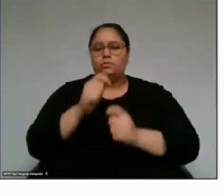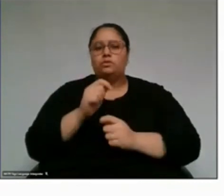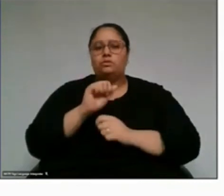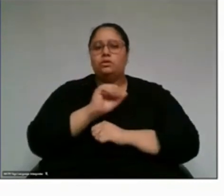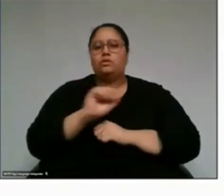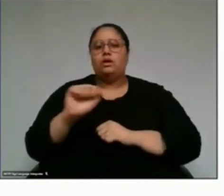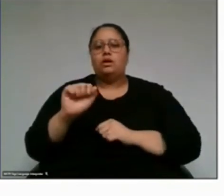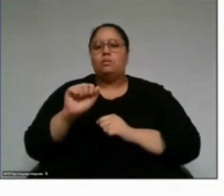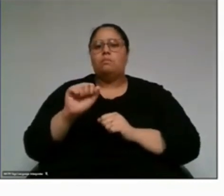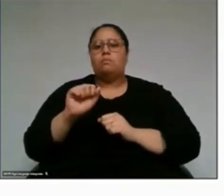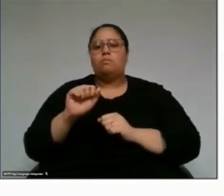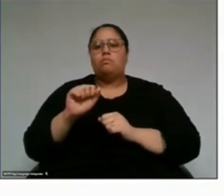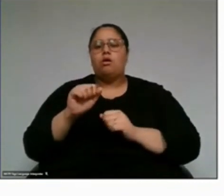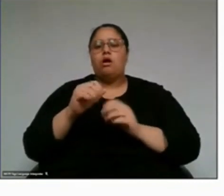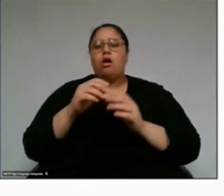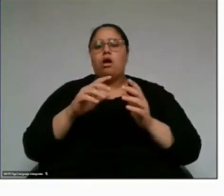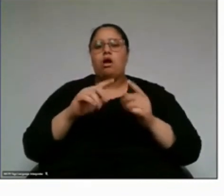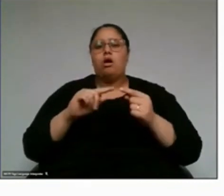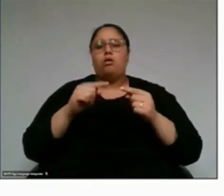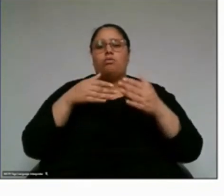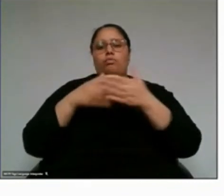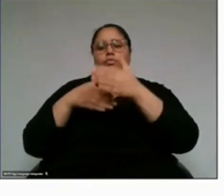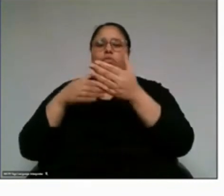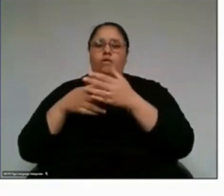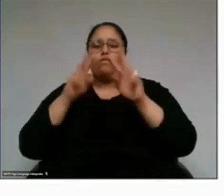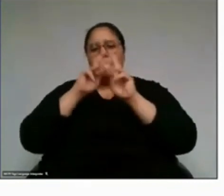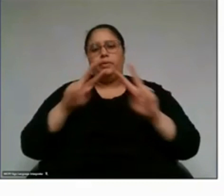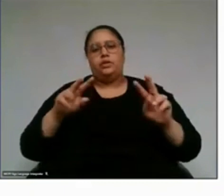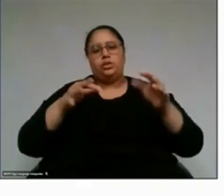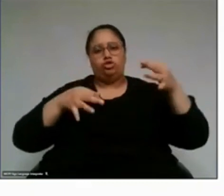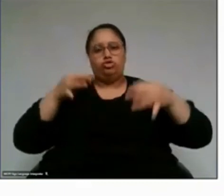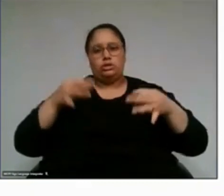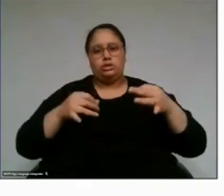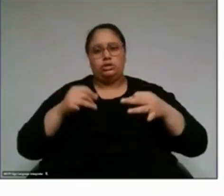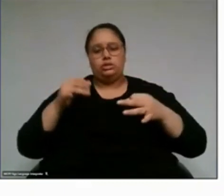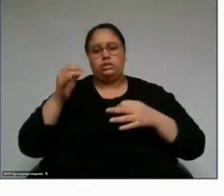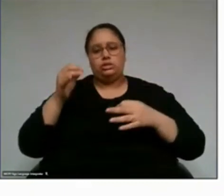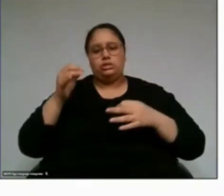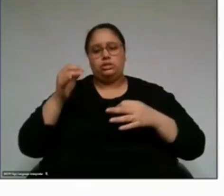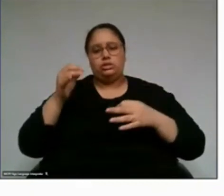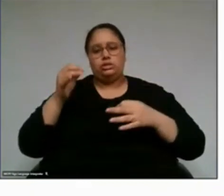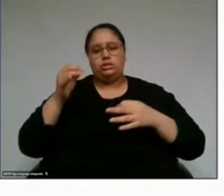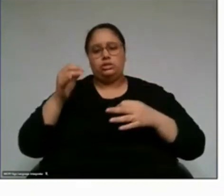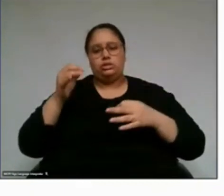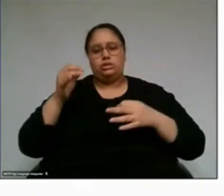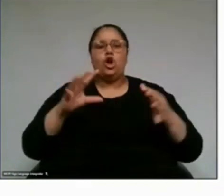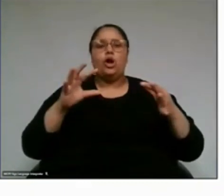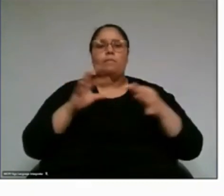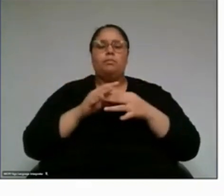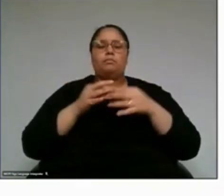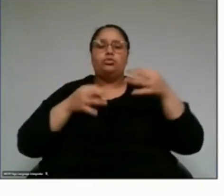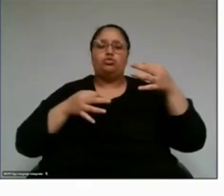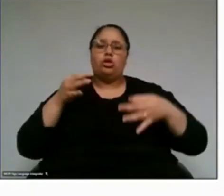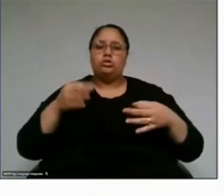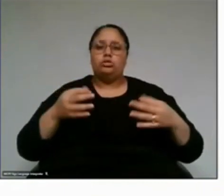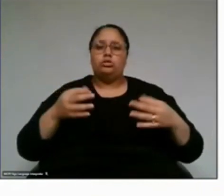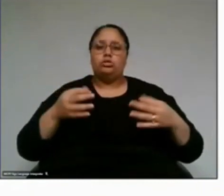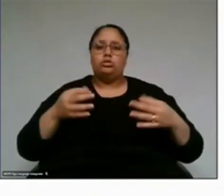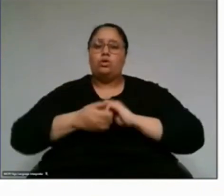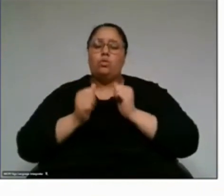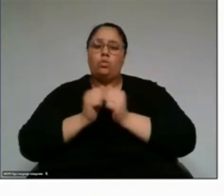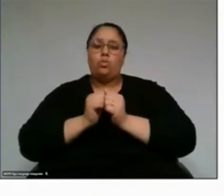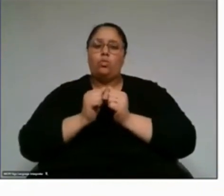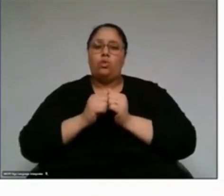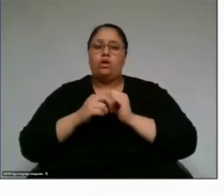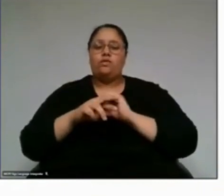foster critical thinking, empathy, and a commitment to justice, are associated with a regime and military that